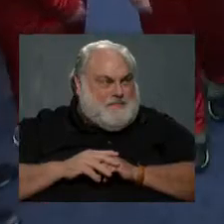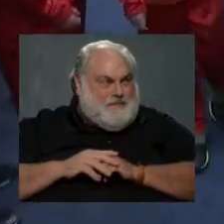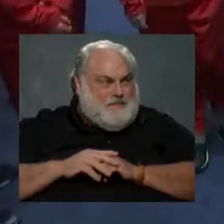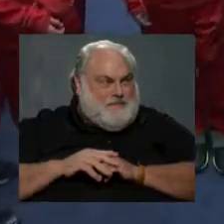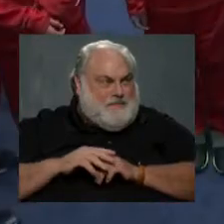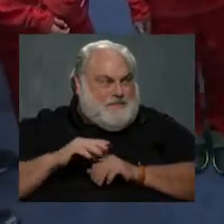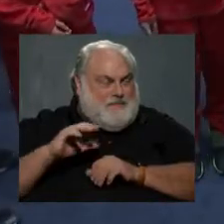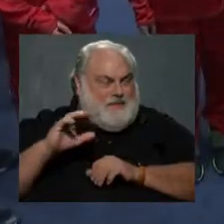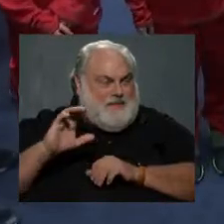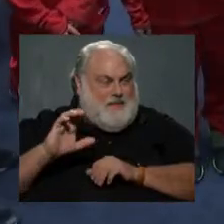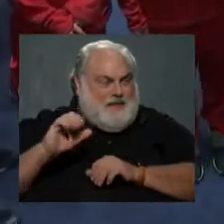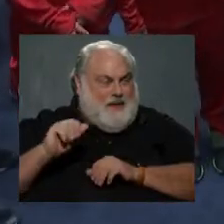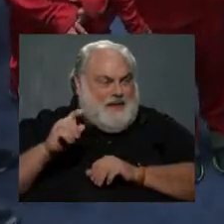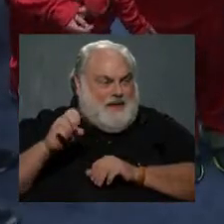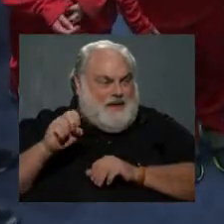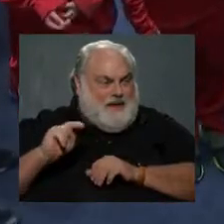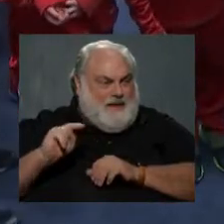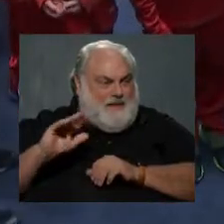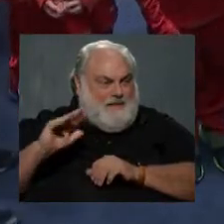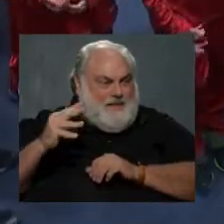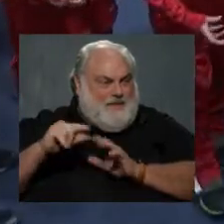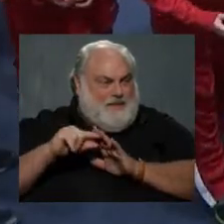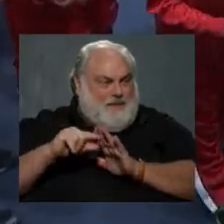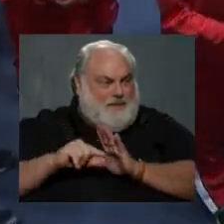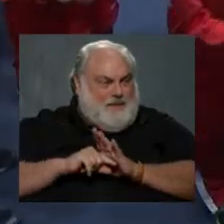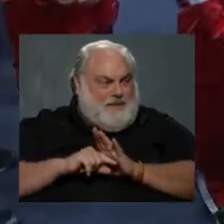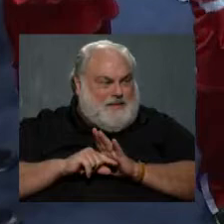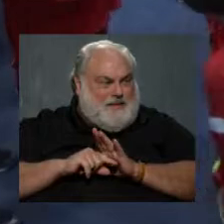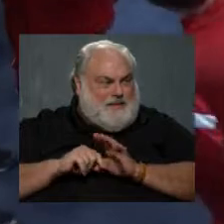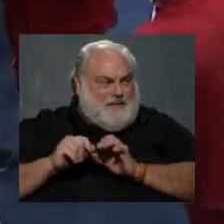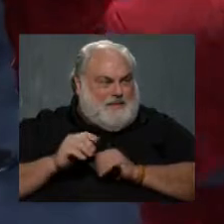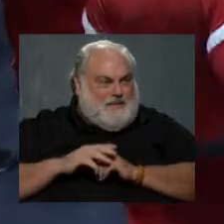My name is Caden, and I'm in fifth grade.